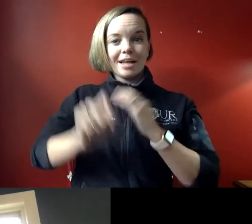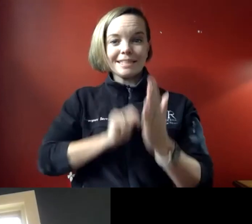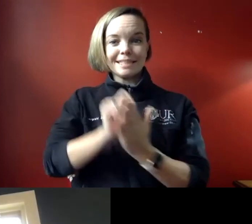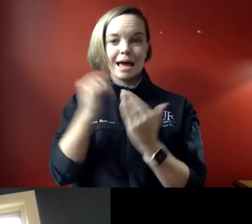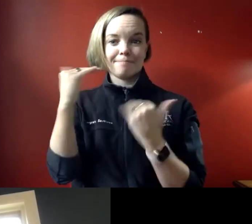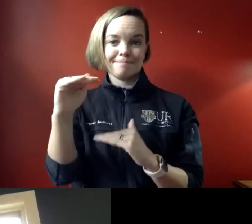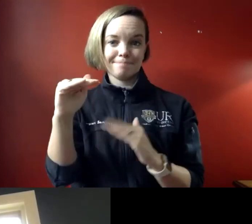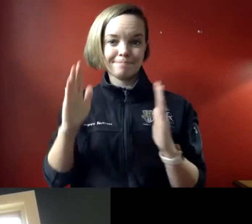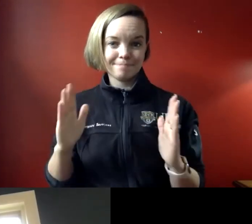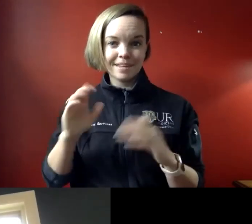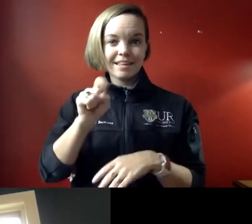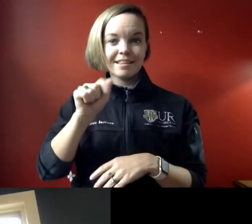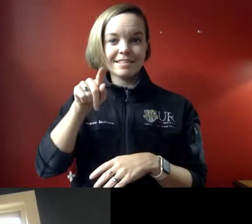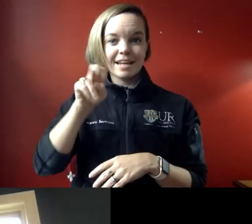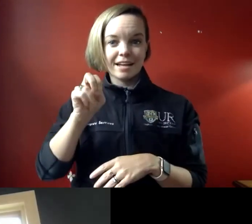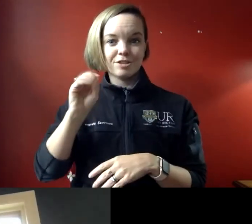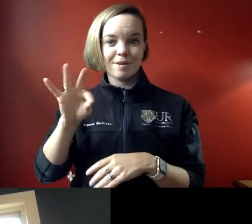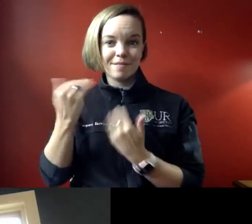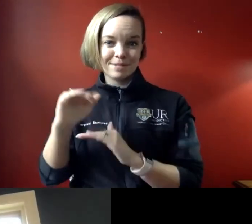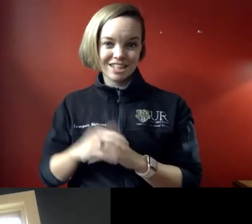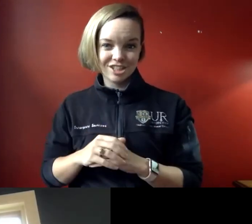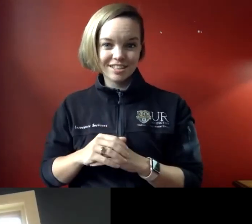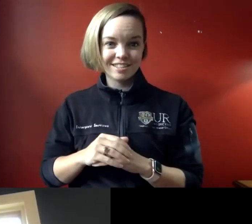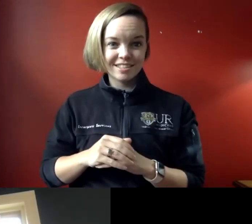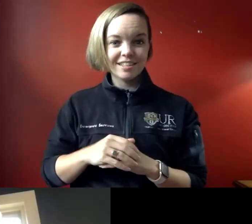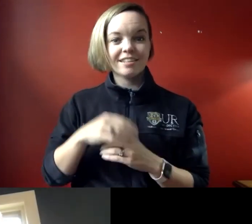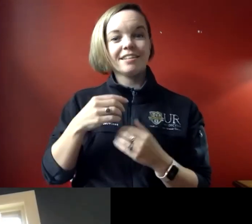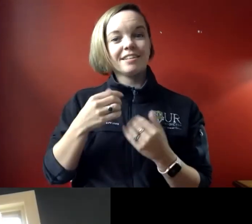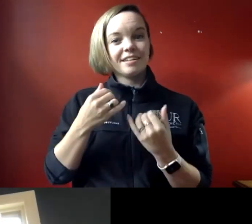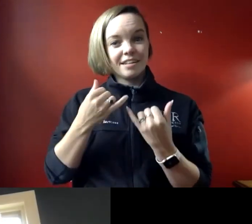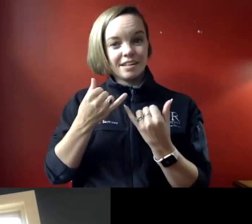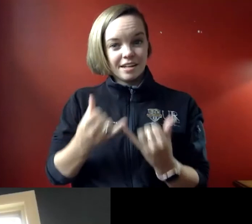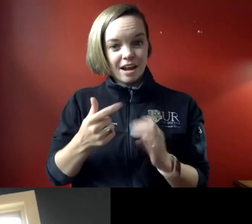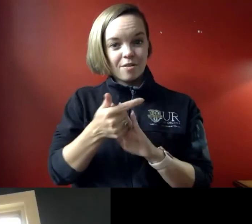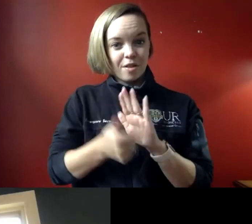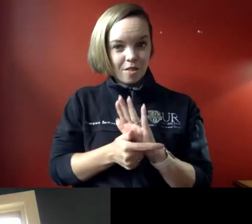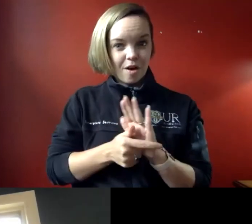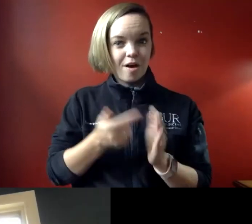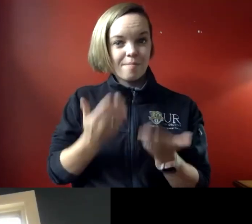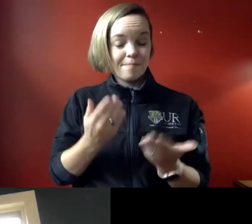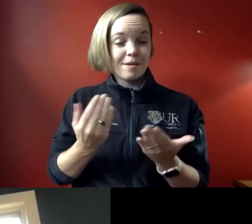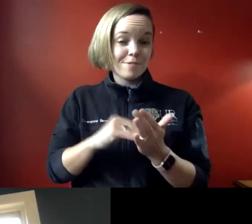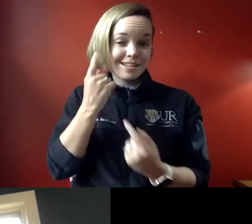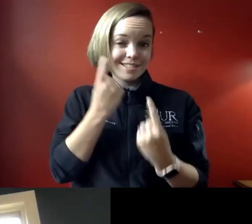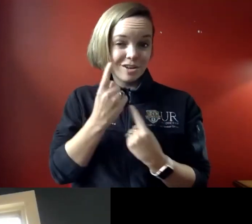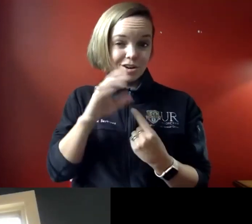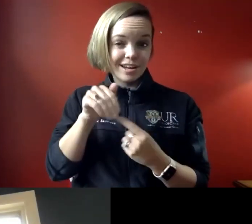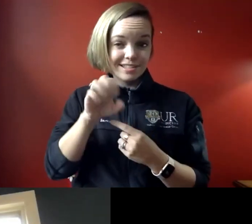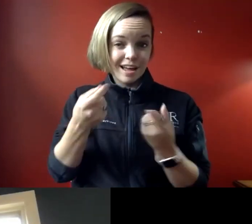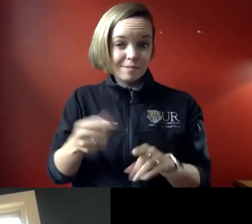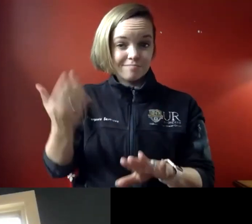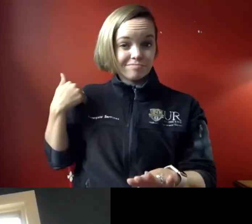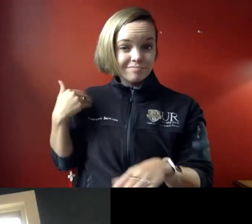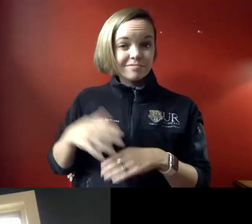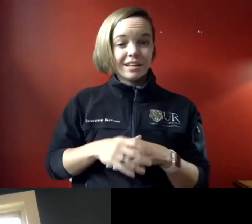awareness, it allows one to rethink previous interactions that have occurred and may have, quote, crossed the line, unquote. How do we process